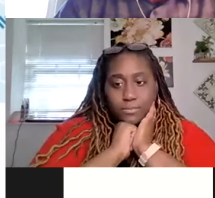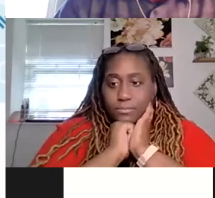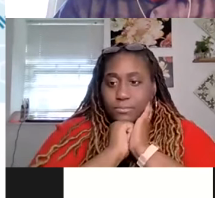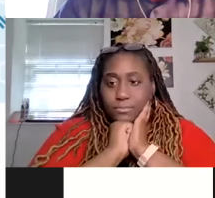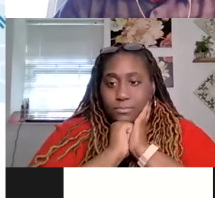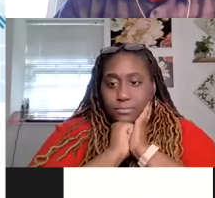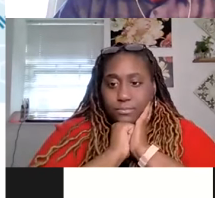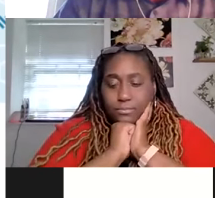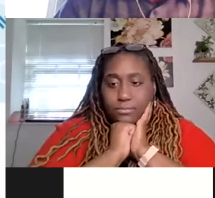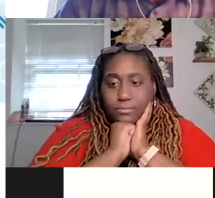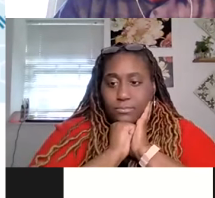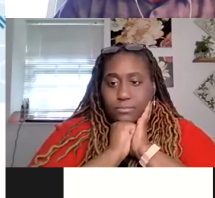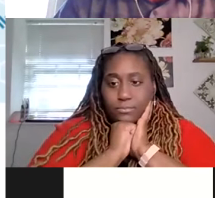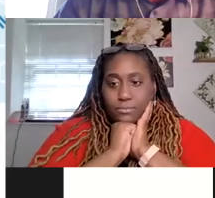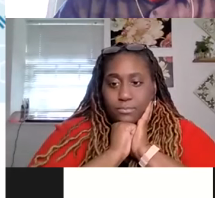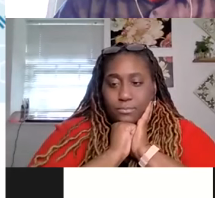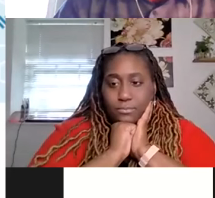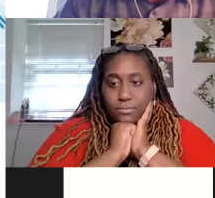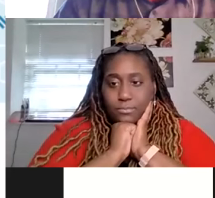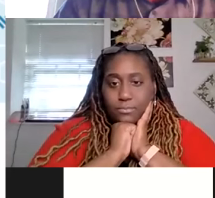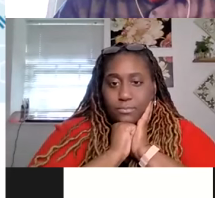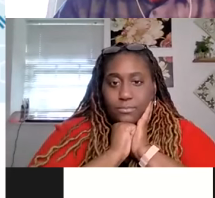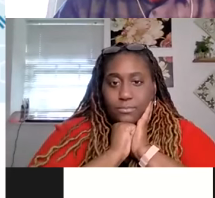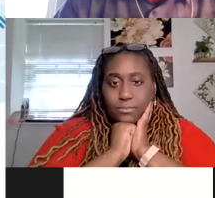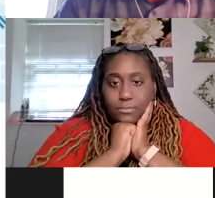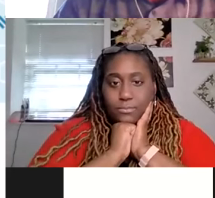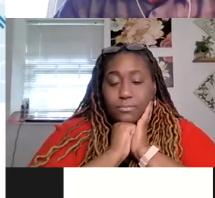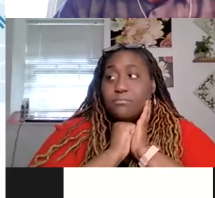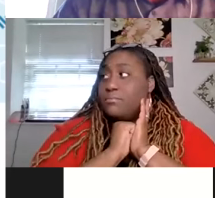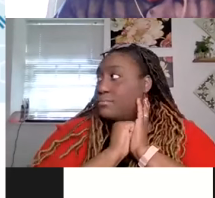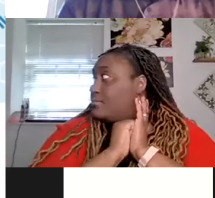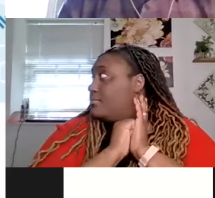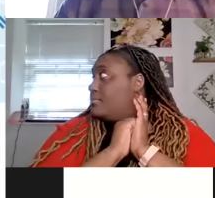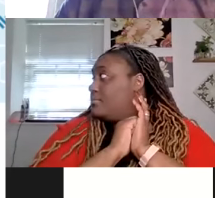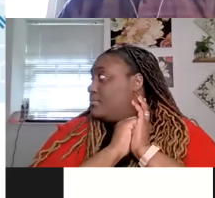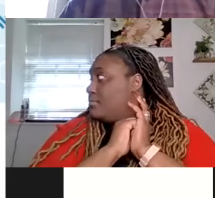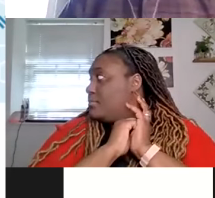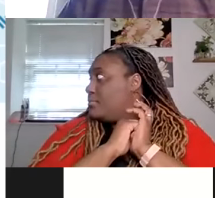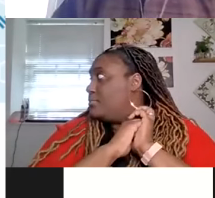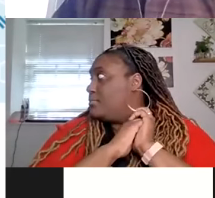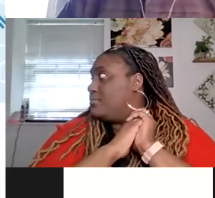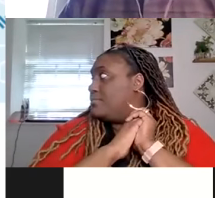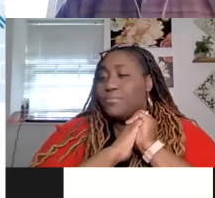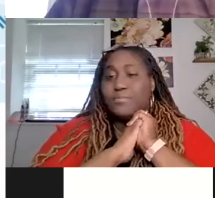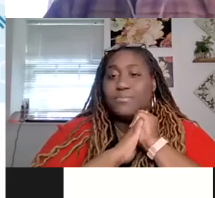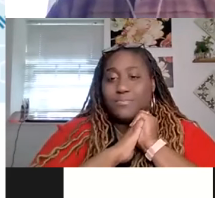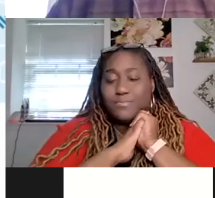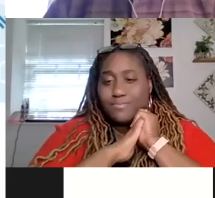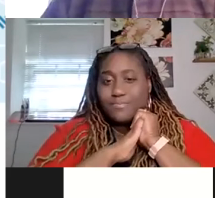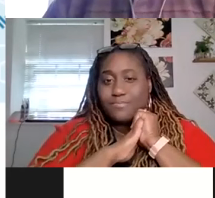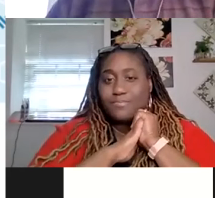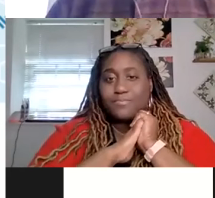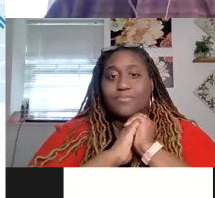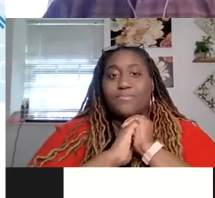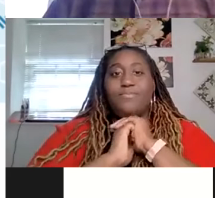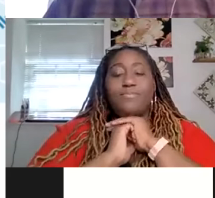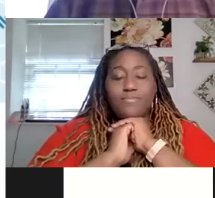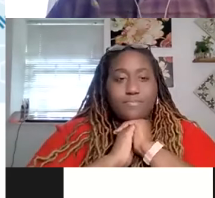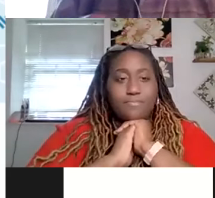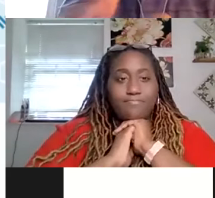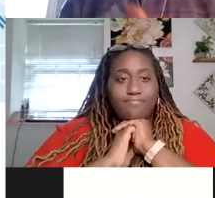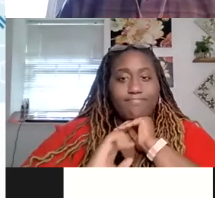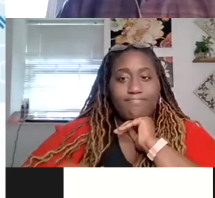utilize trained therapists to administer them? I love the question, it's very practical. And if you guys don't answer it, I'm gonna try in a